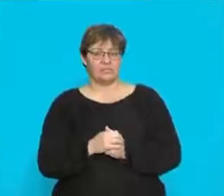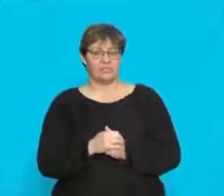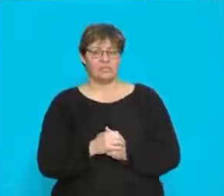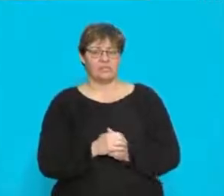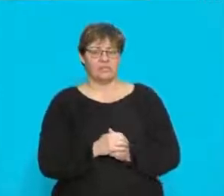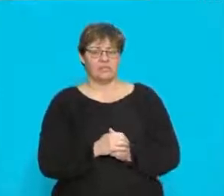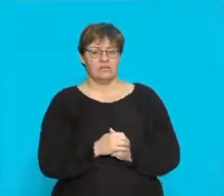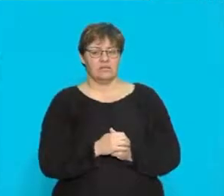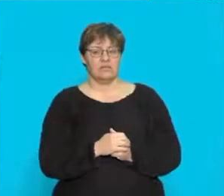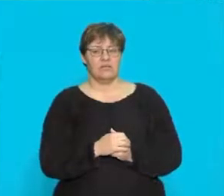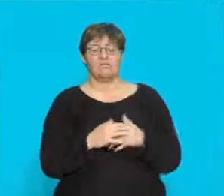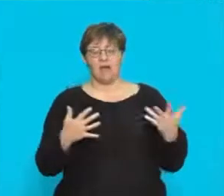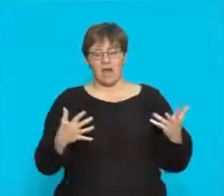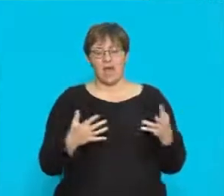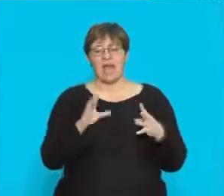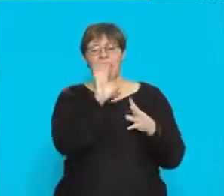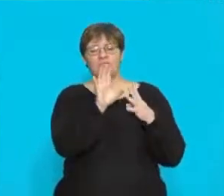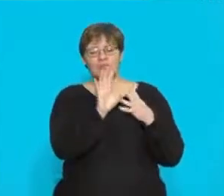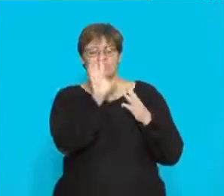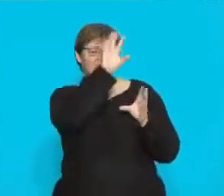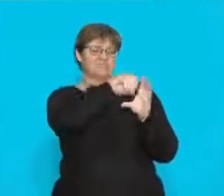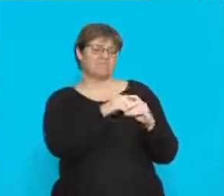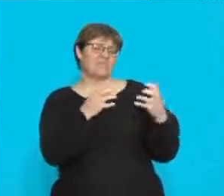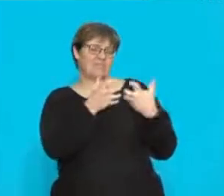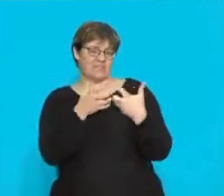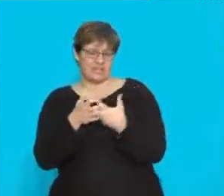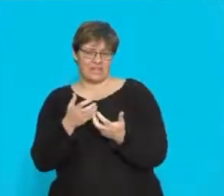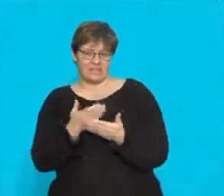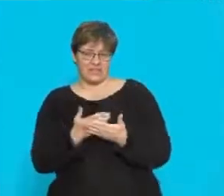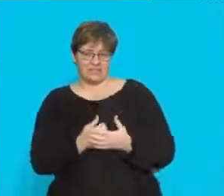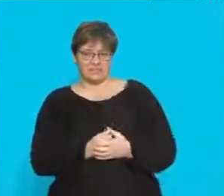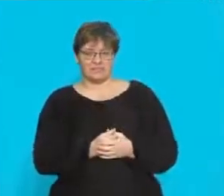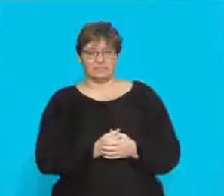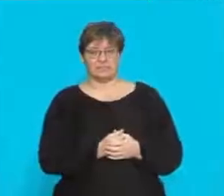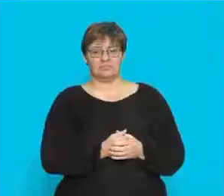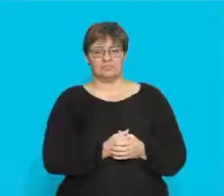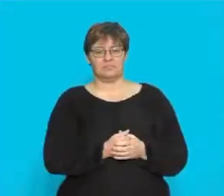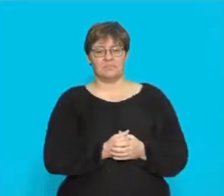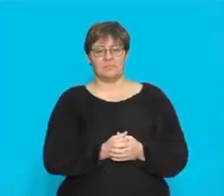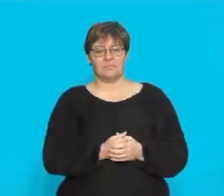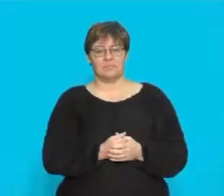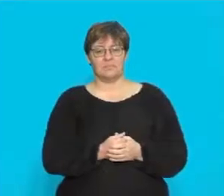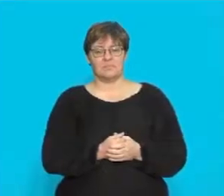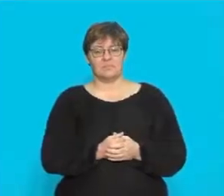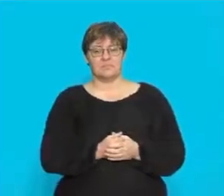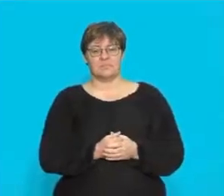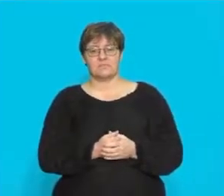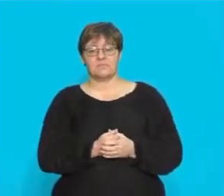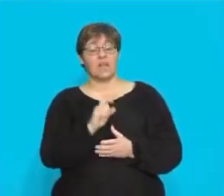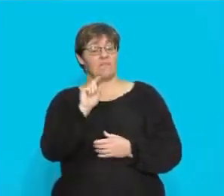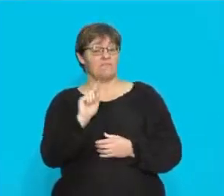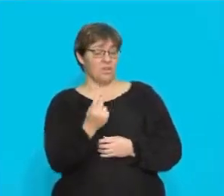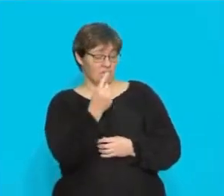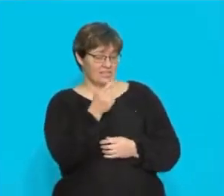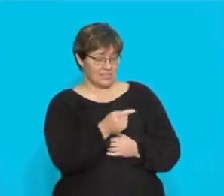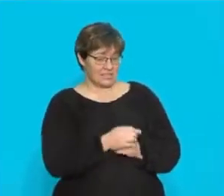fits in there's a lot of characteristics that could fit into these criteria. Now, the